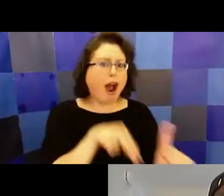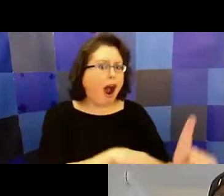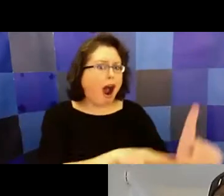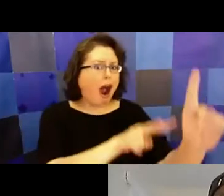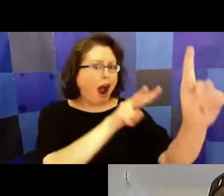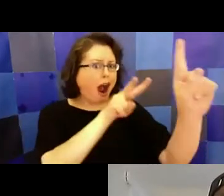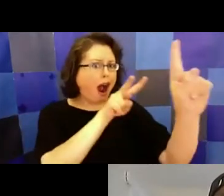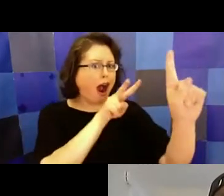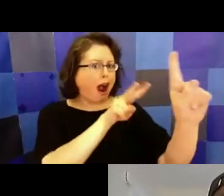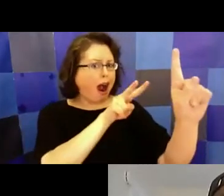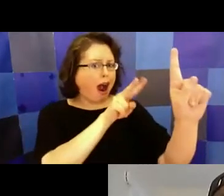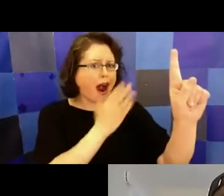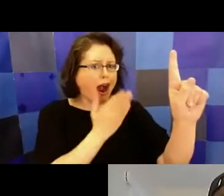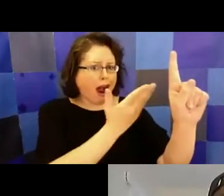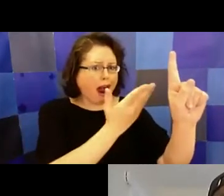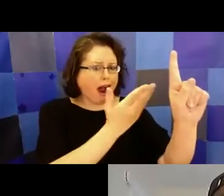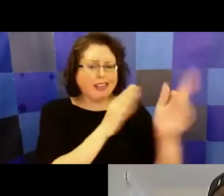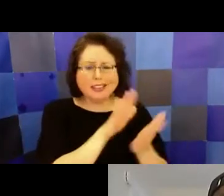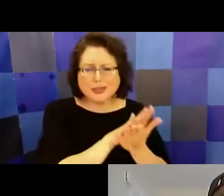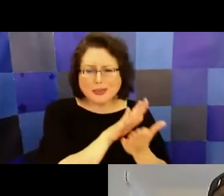as these sort of,